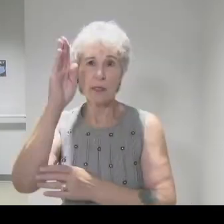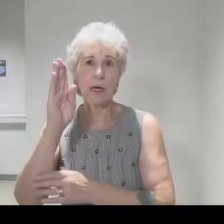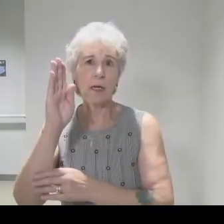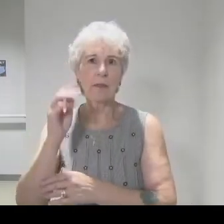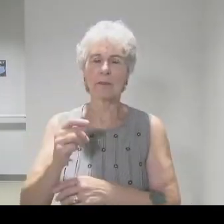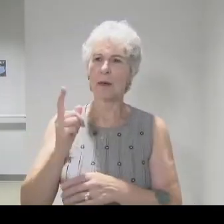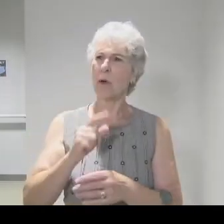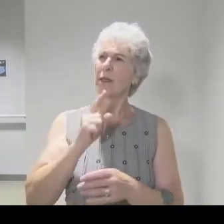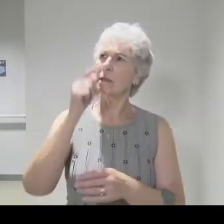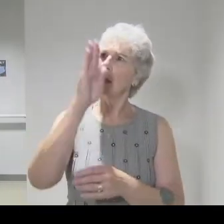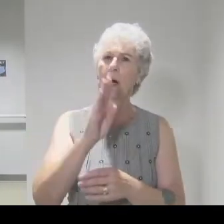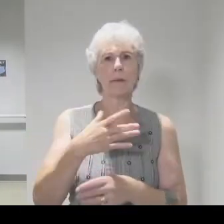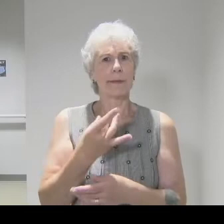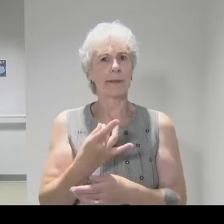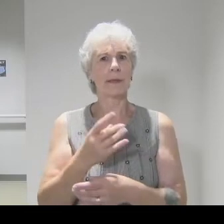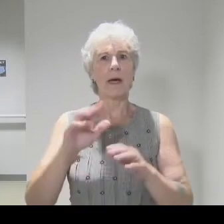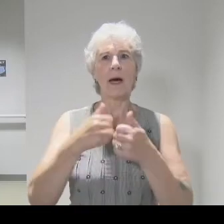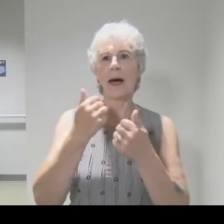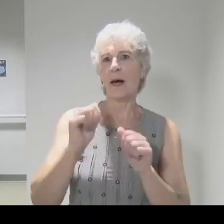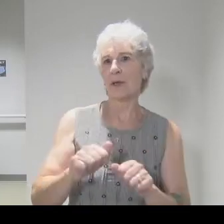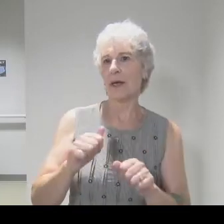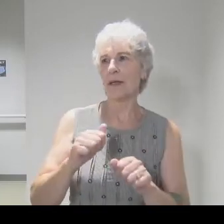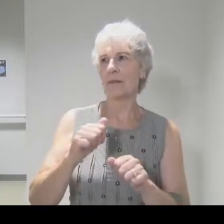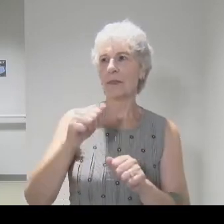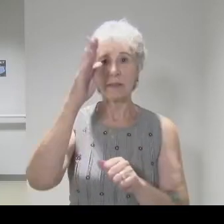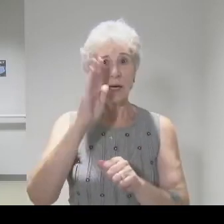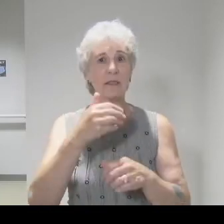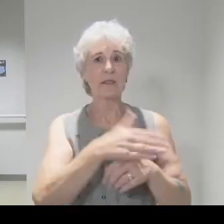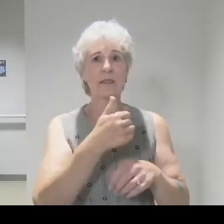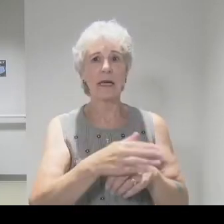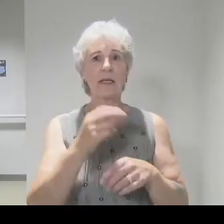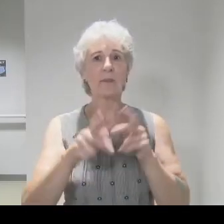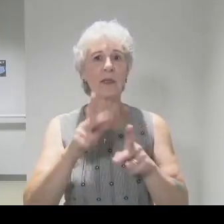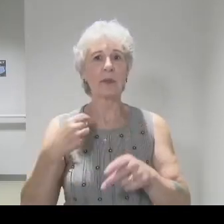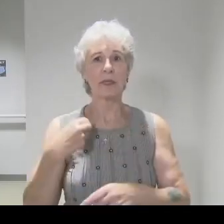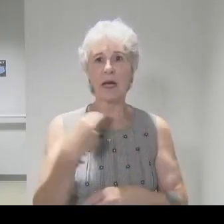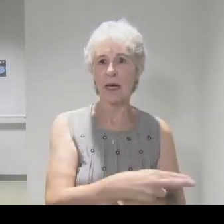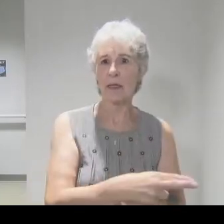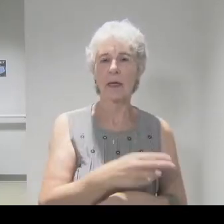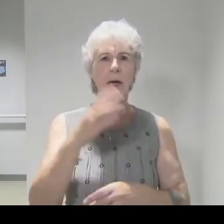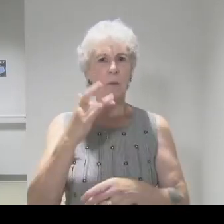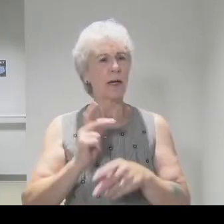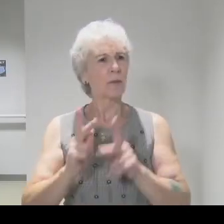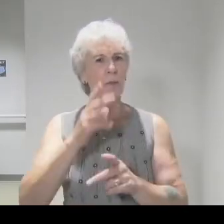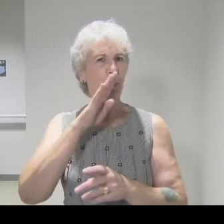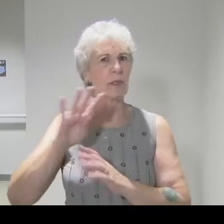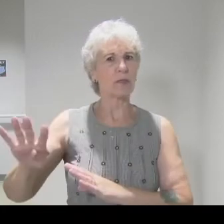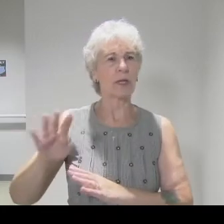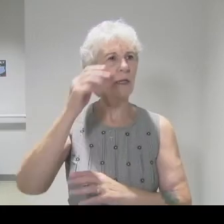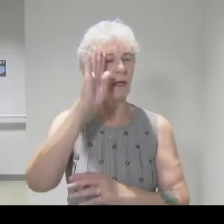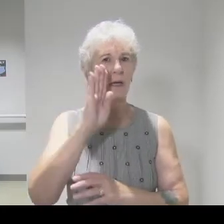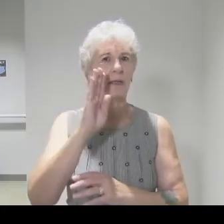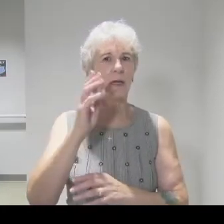is God like? How can God send people to hell? Why do people reject God? What's the